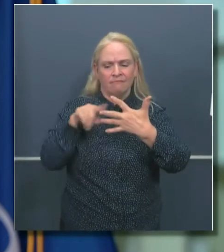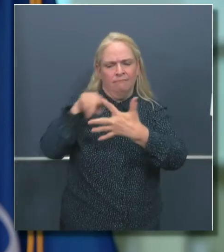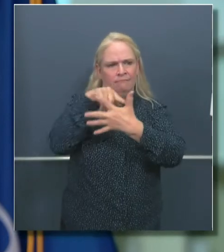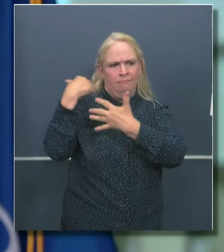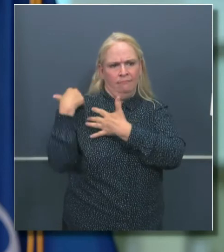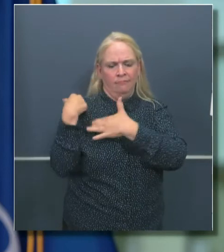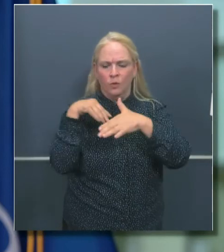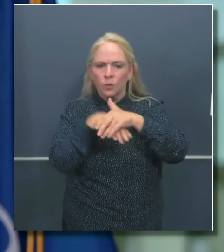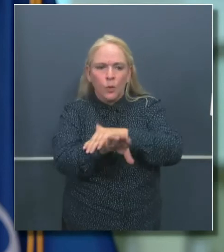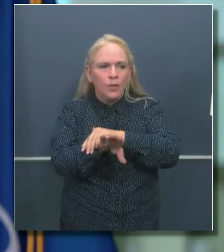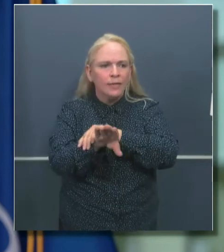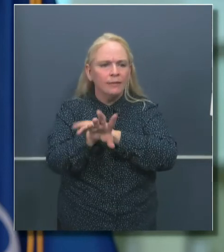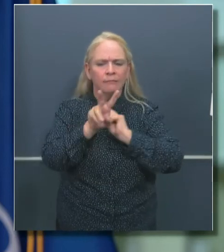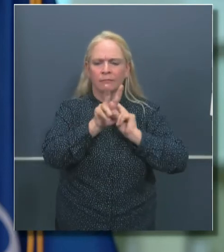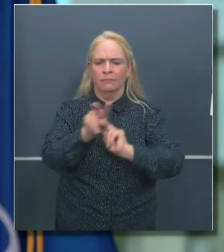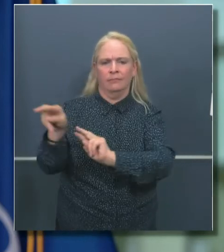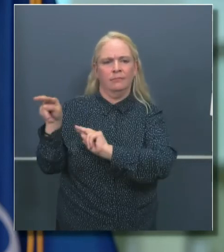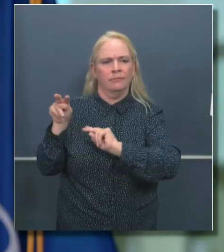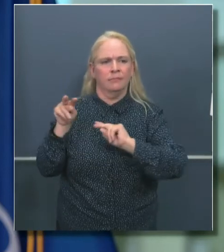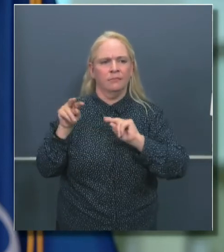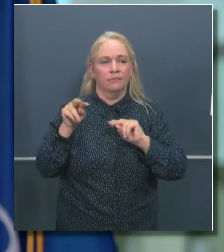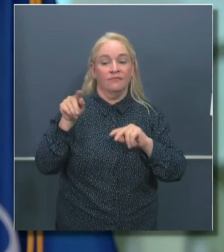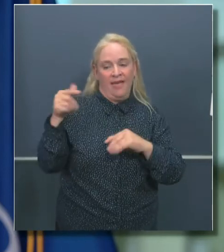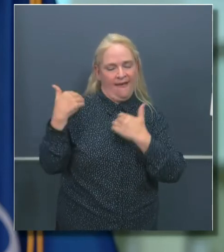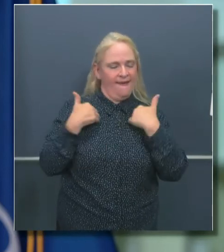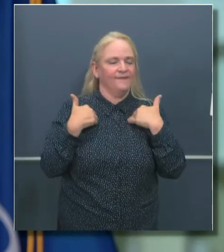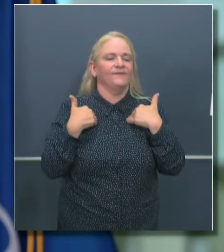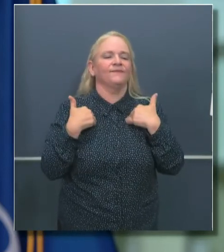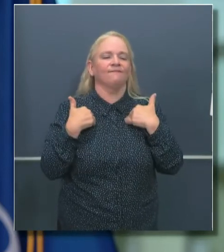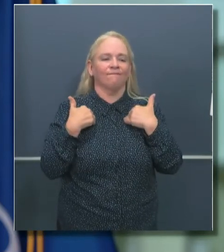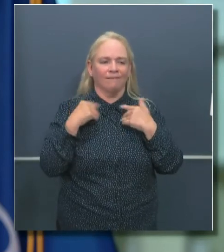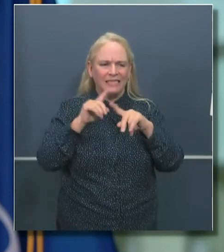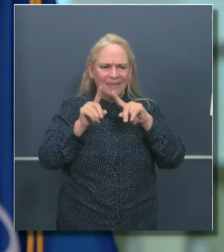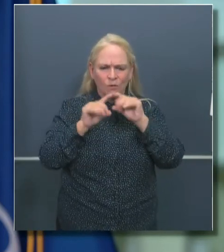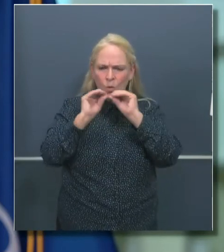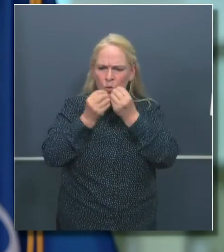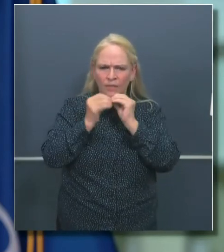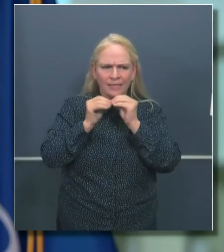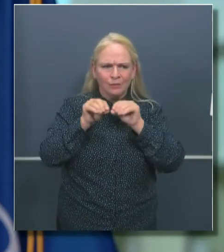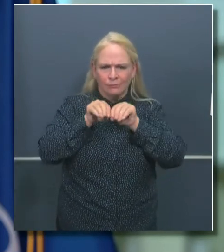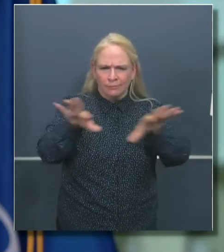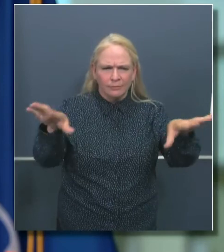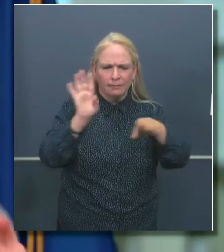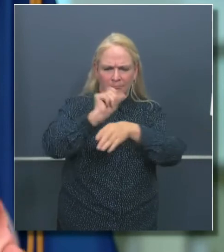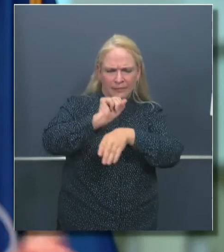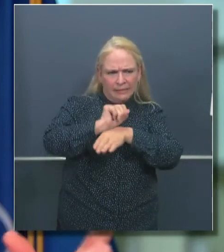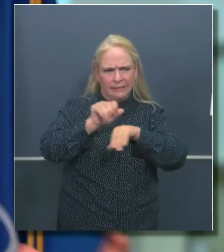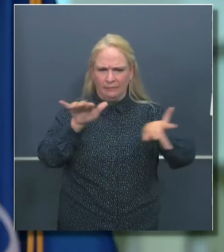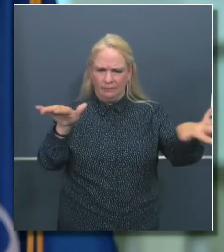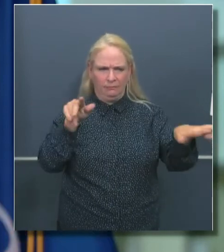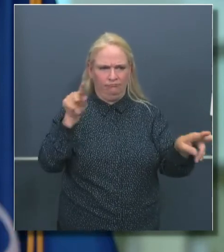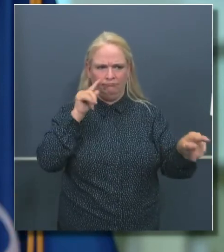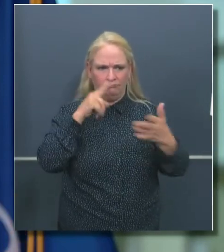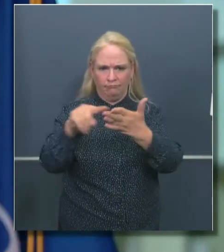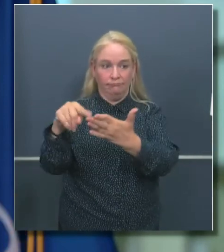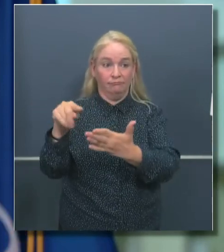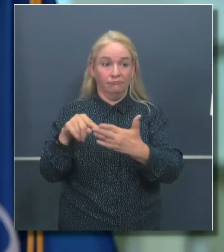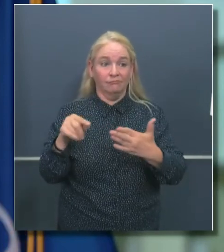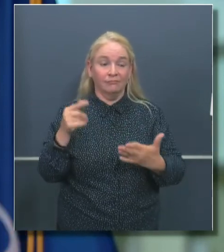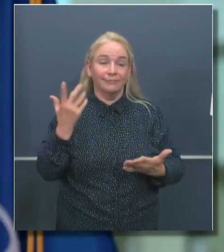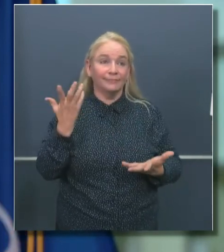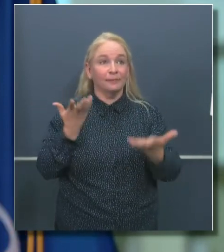in very, very prescriptive ways organizations and entities that are well known, like the Alcohol